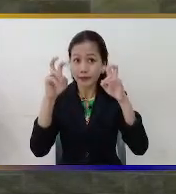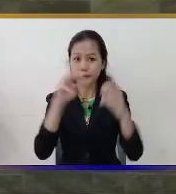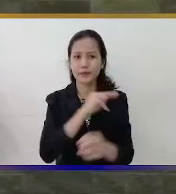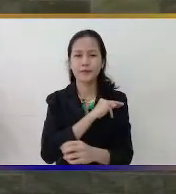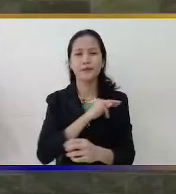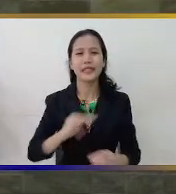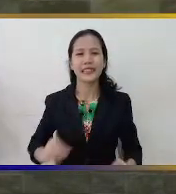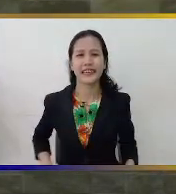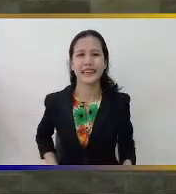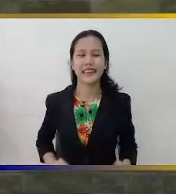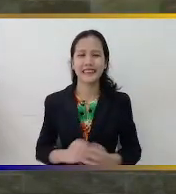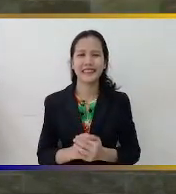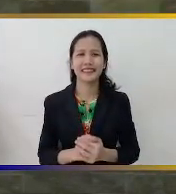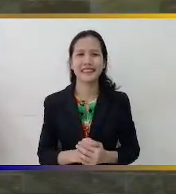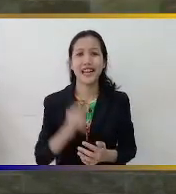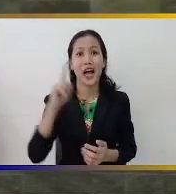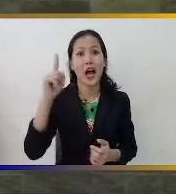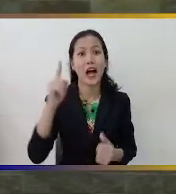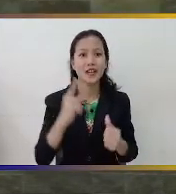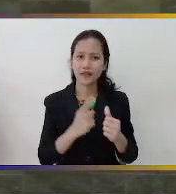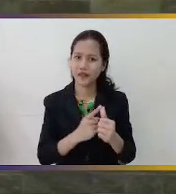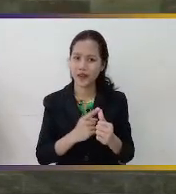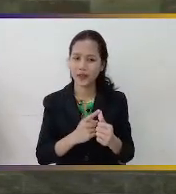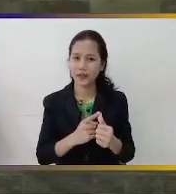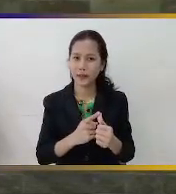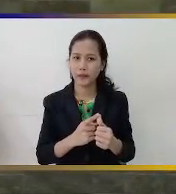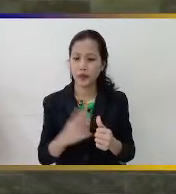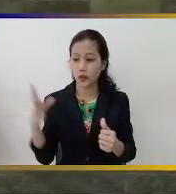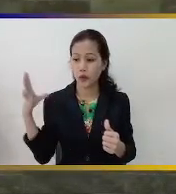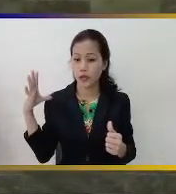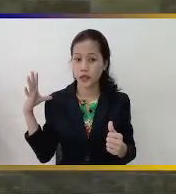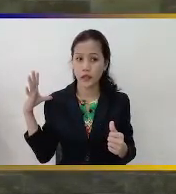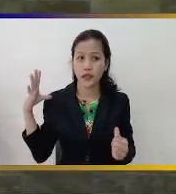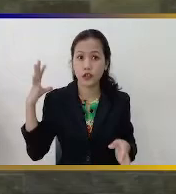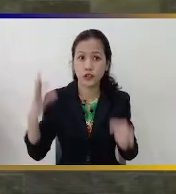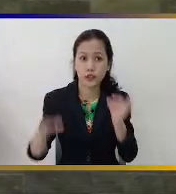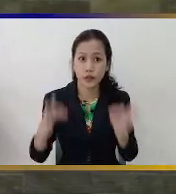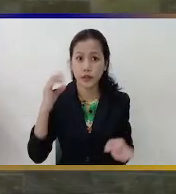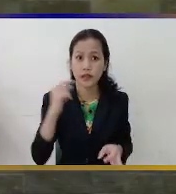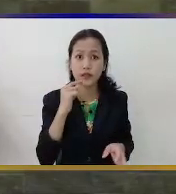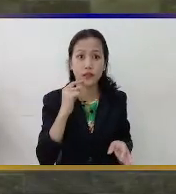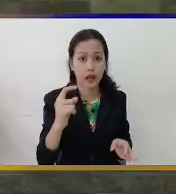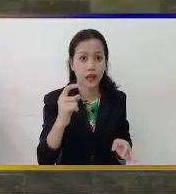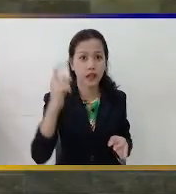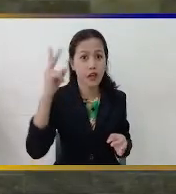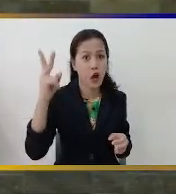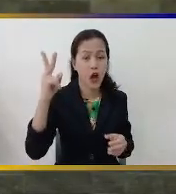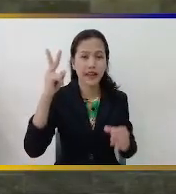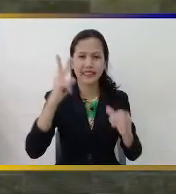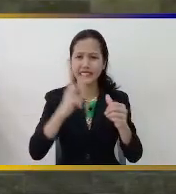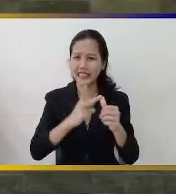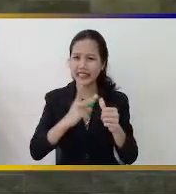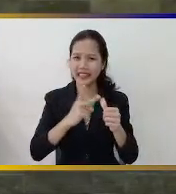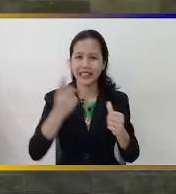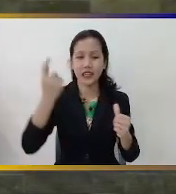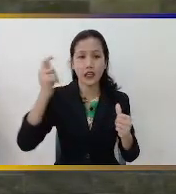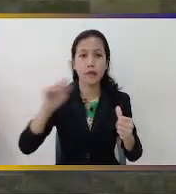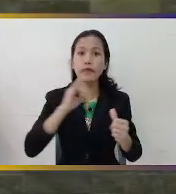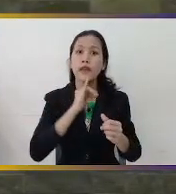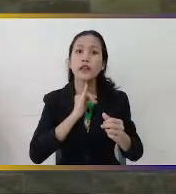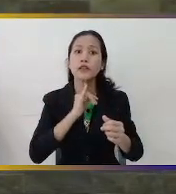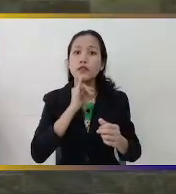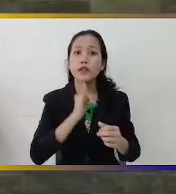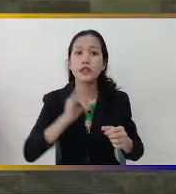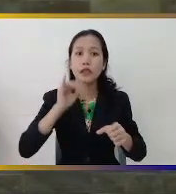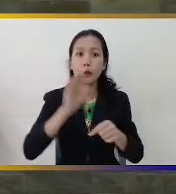po natin. The first one is the impending judgment proclaimed. And the second one is the Israel's